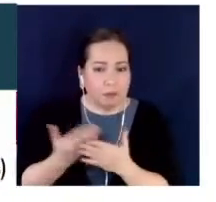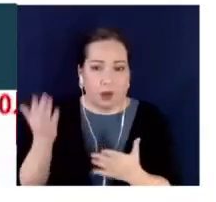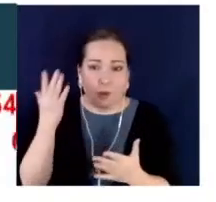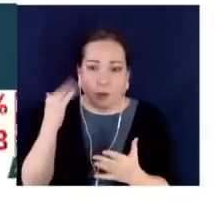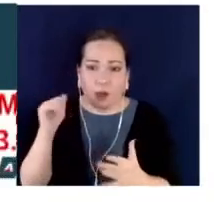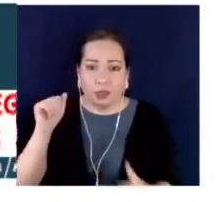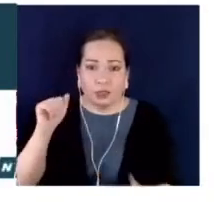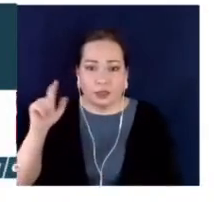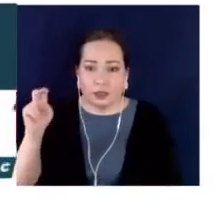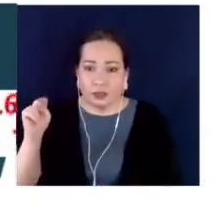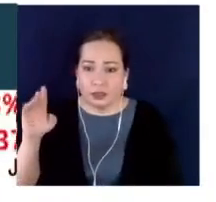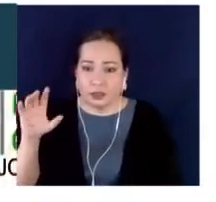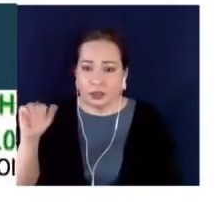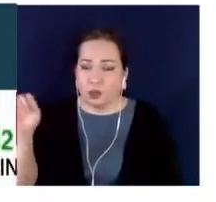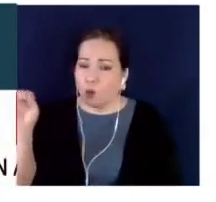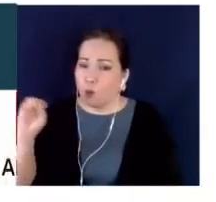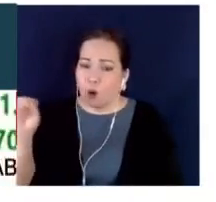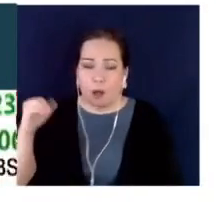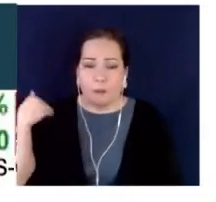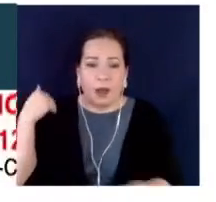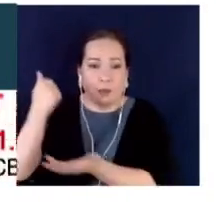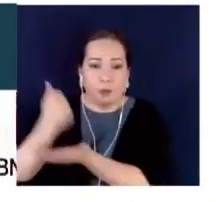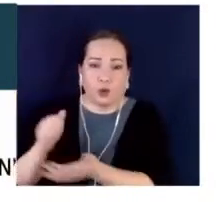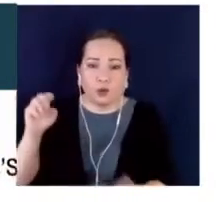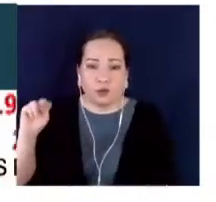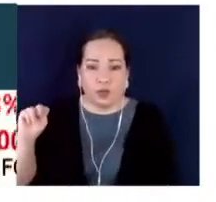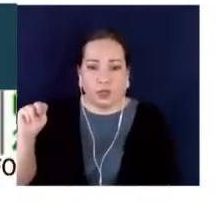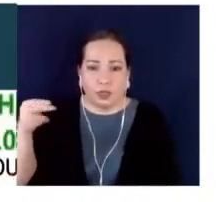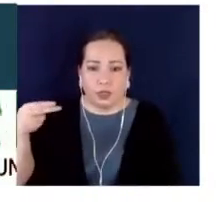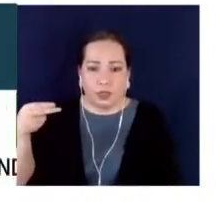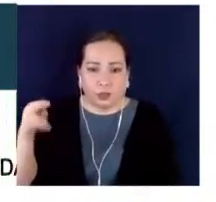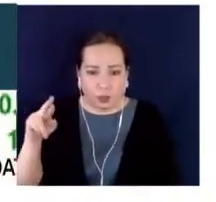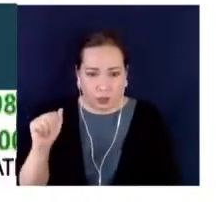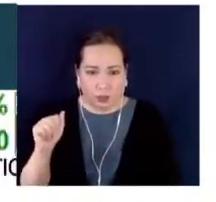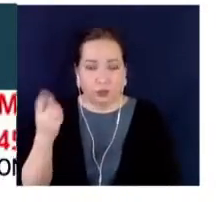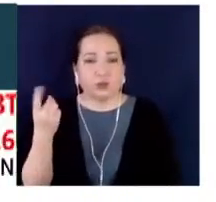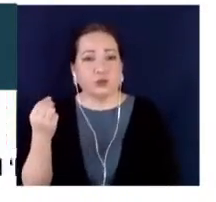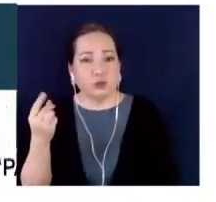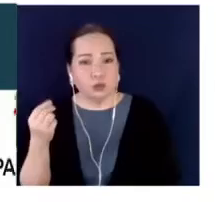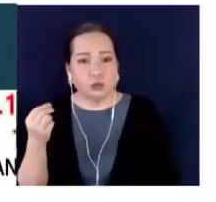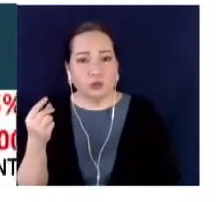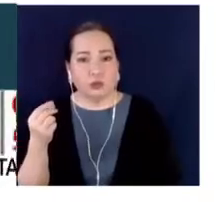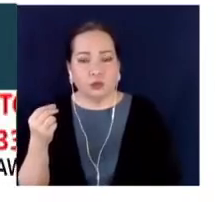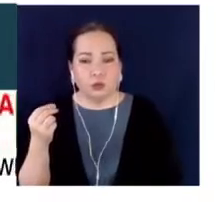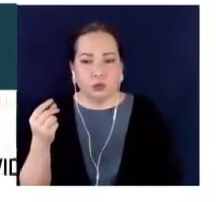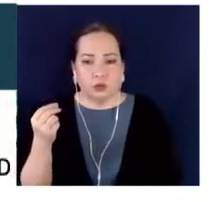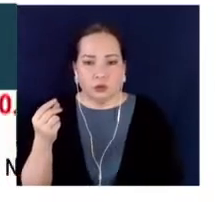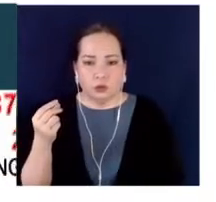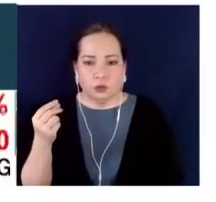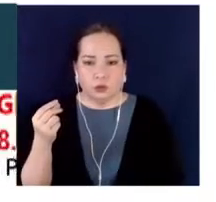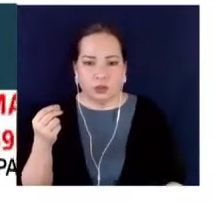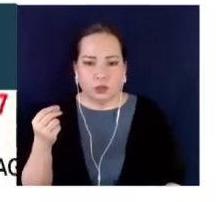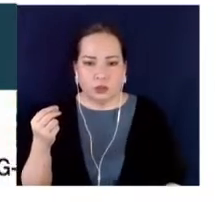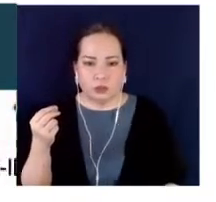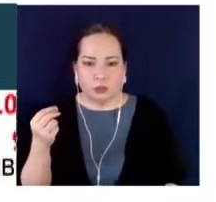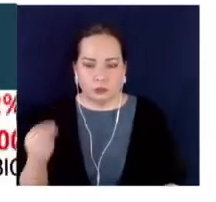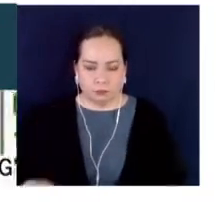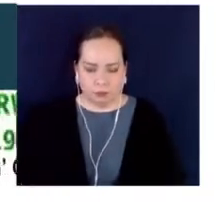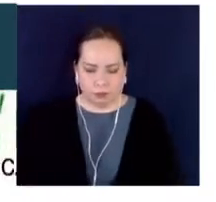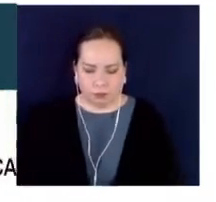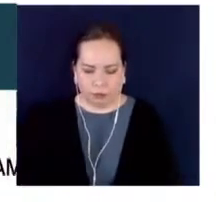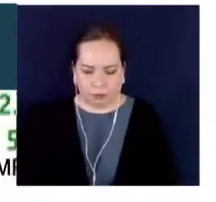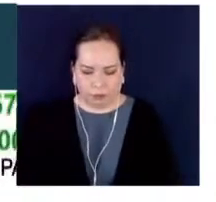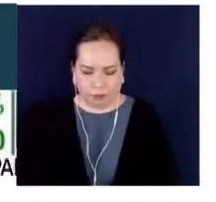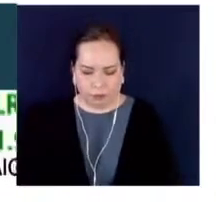not have any MHRA approval. No? So what we did is Astra and us decided, let's help